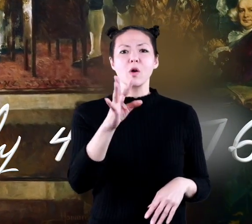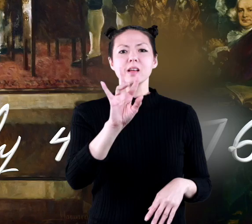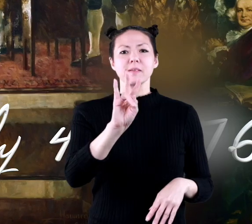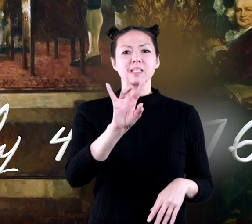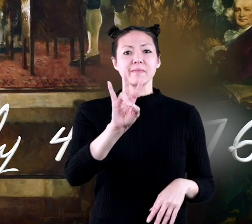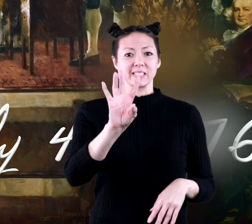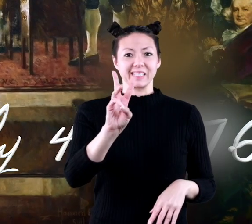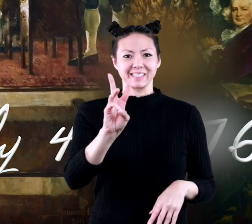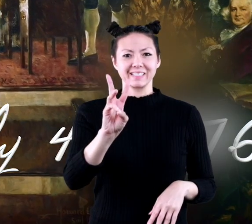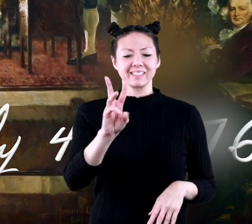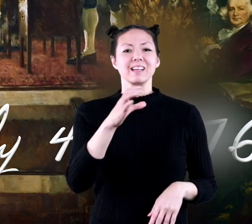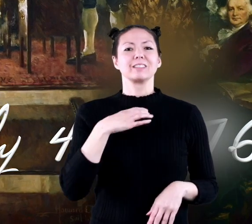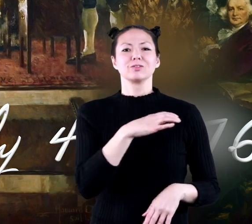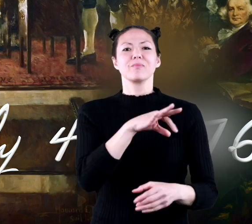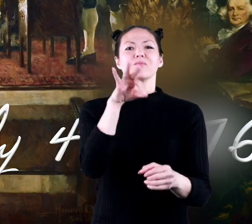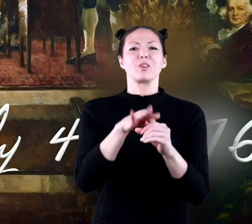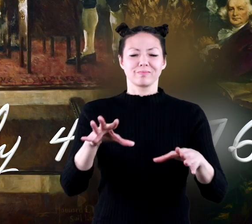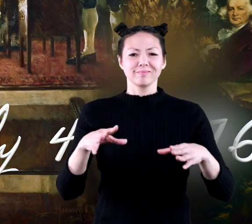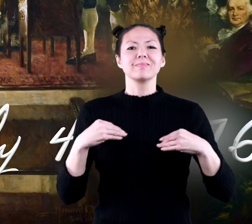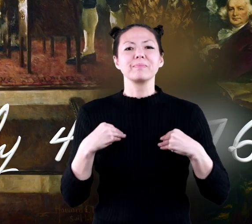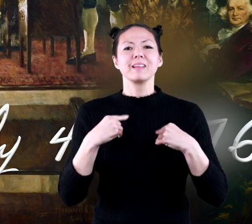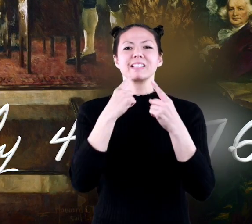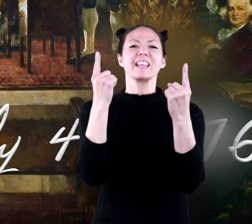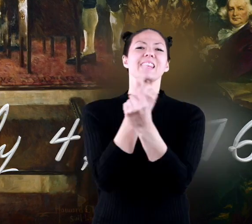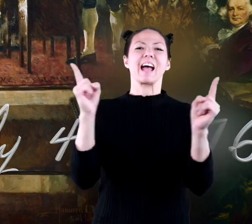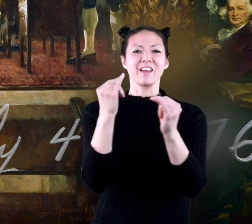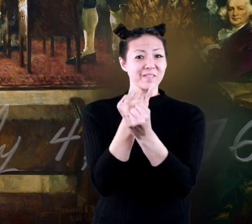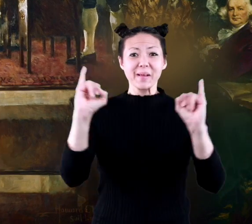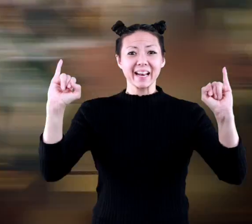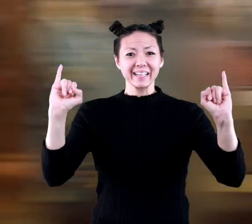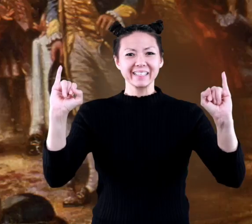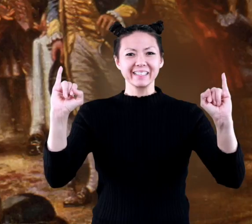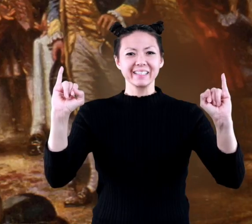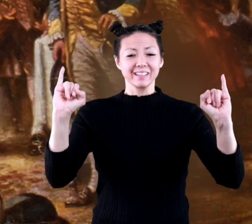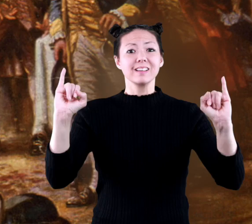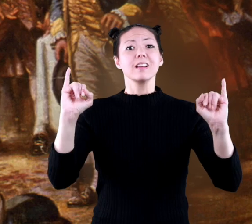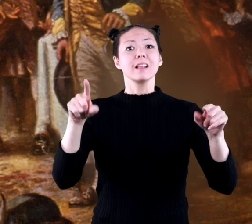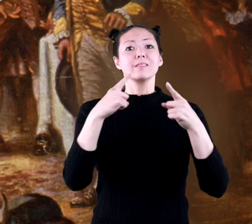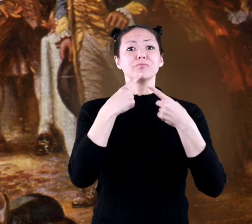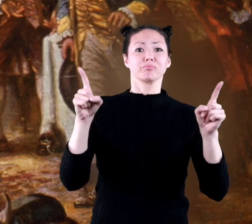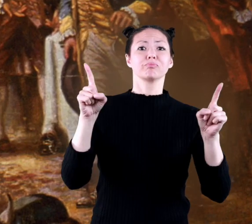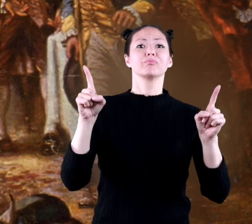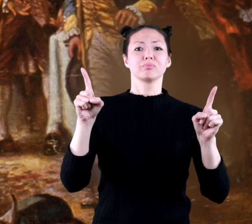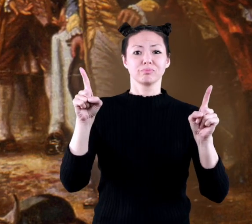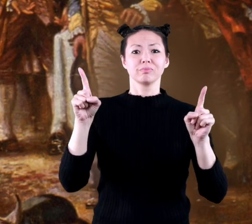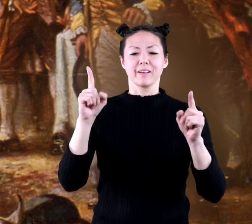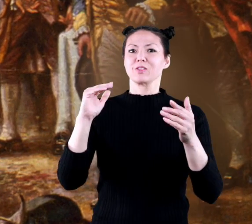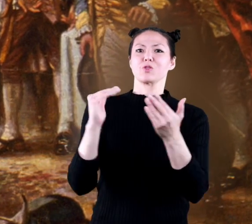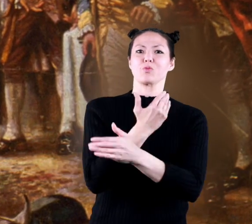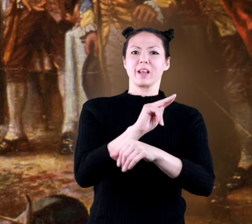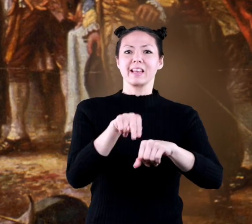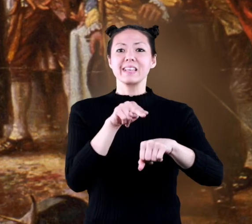4th, 1776, Congress voted to accept the Declaration of Independence, which declared that there was a